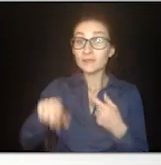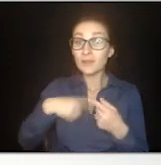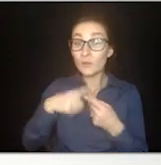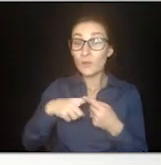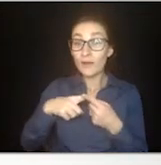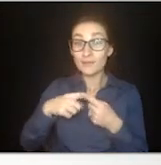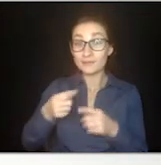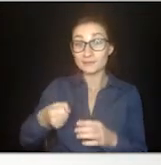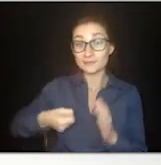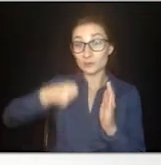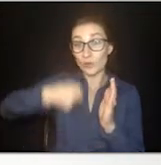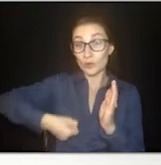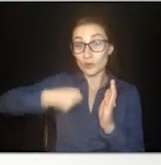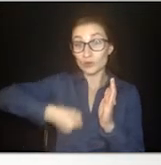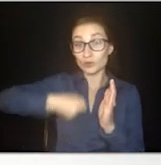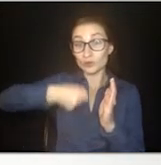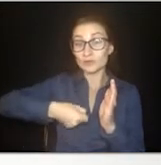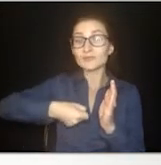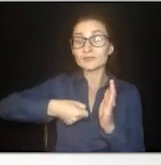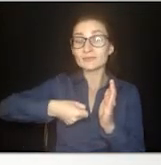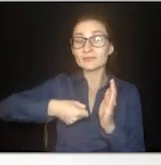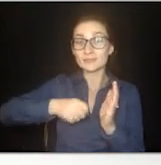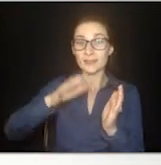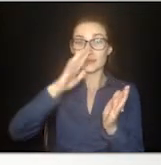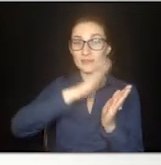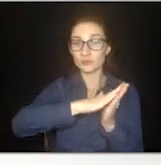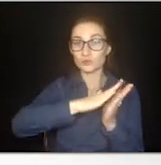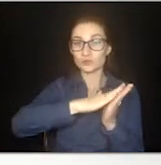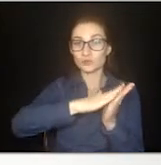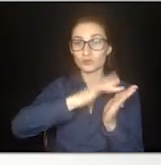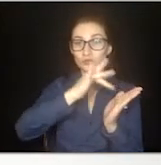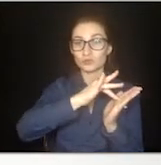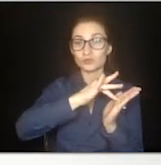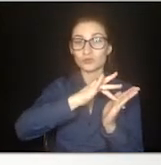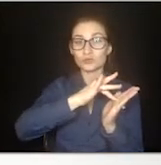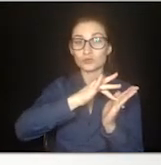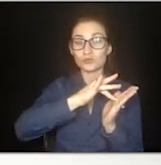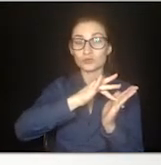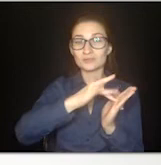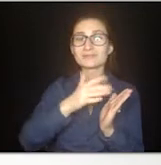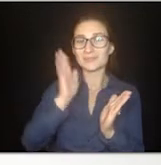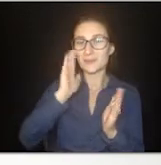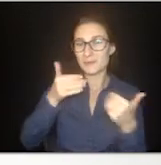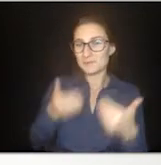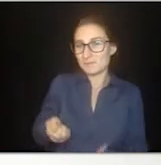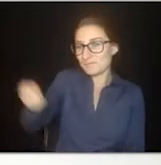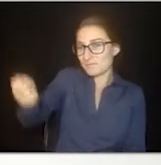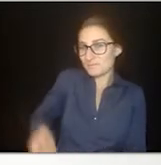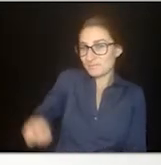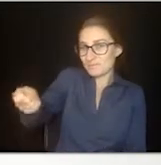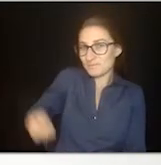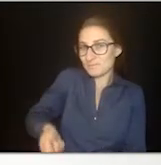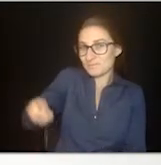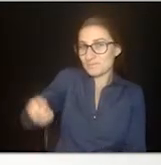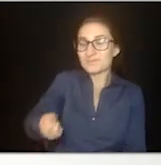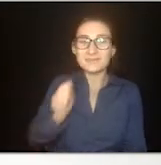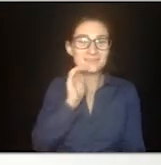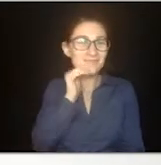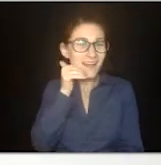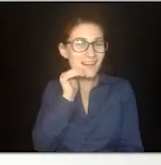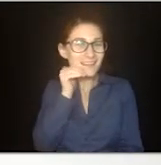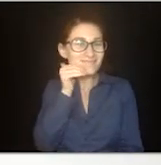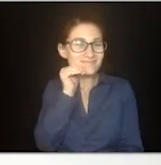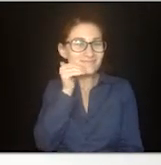When he touches the roller, she rolls it on his chest and hands using light pressure. Adam smiles at Ms.